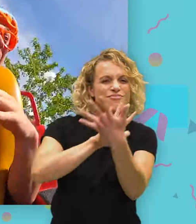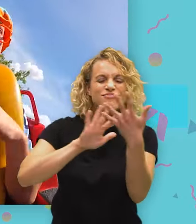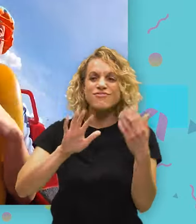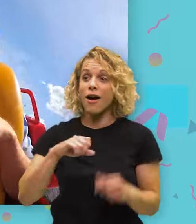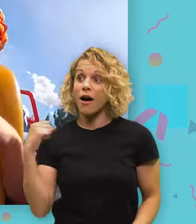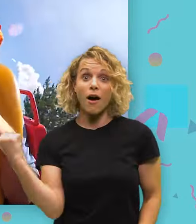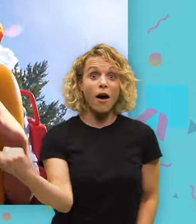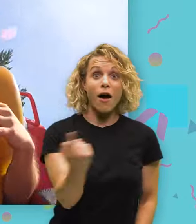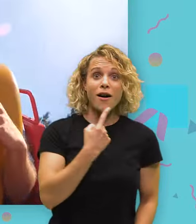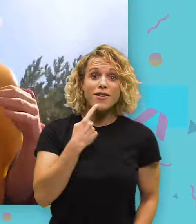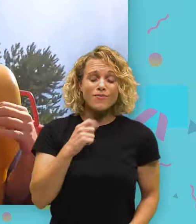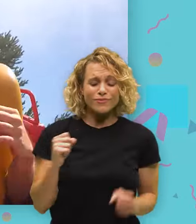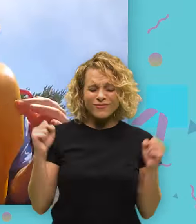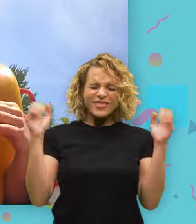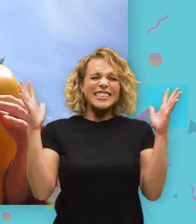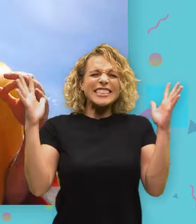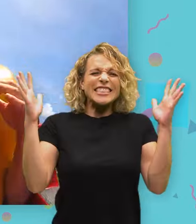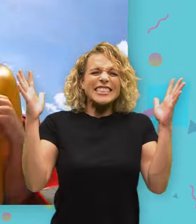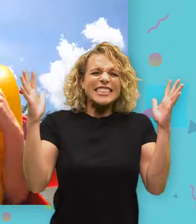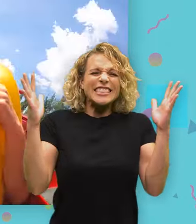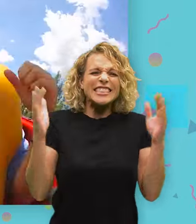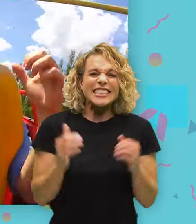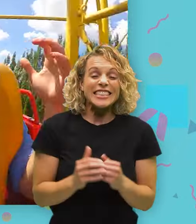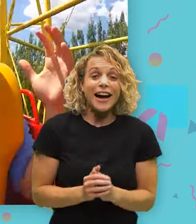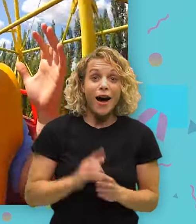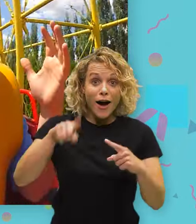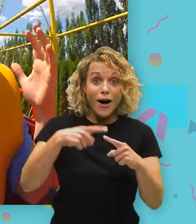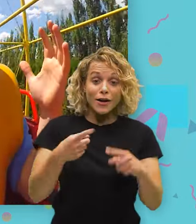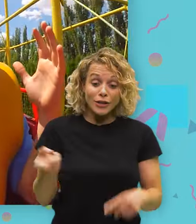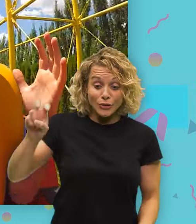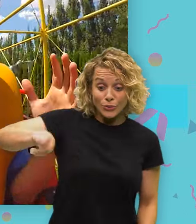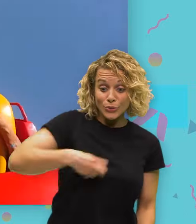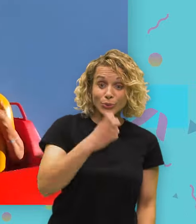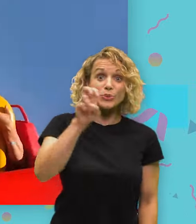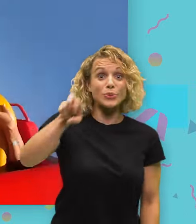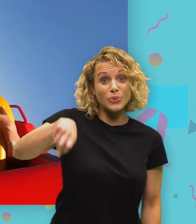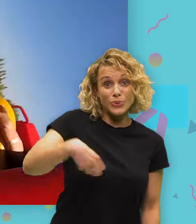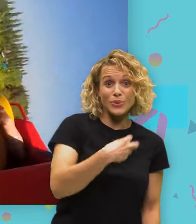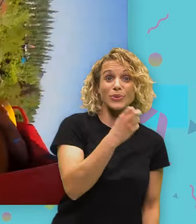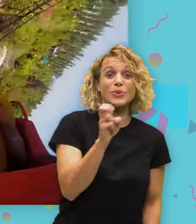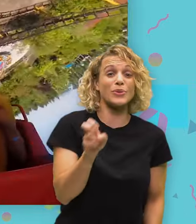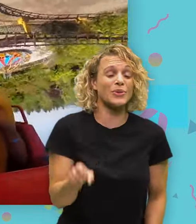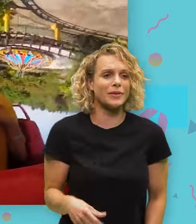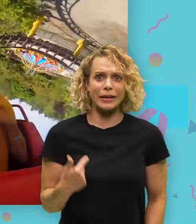blur, everybody goes woo, as we do a